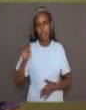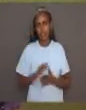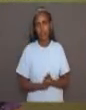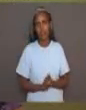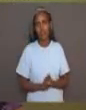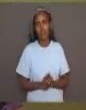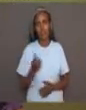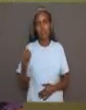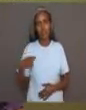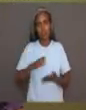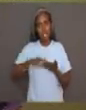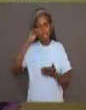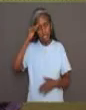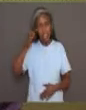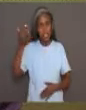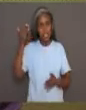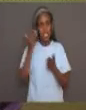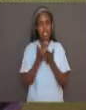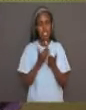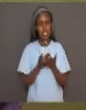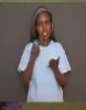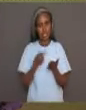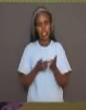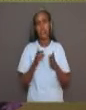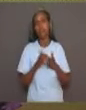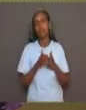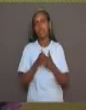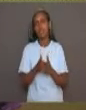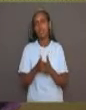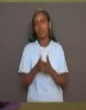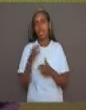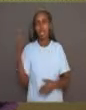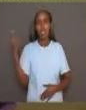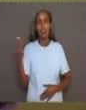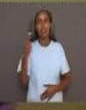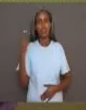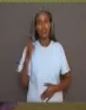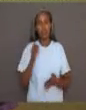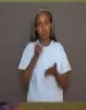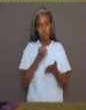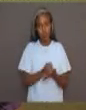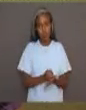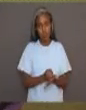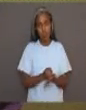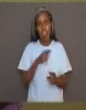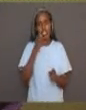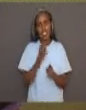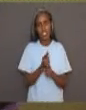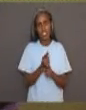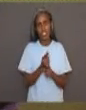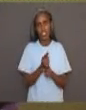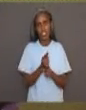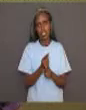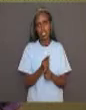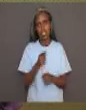As we learned last lesson, this principle can be used to prove assertions